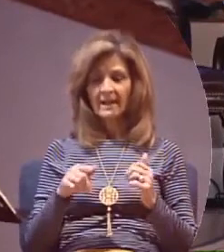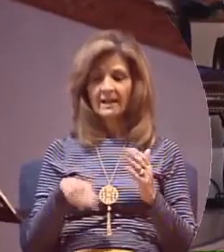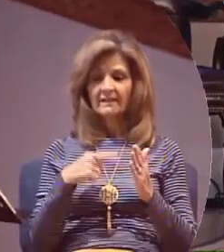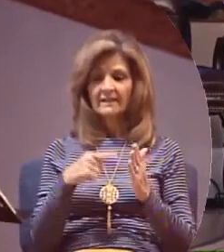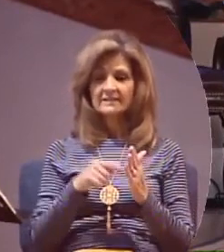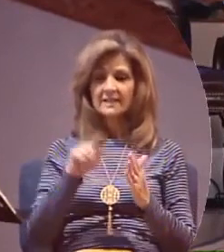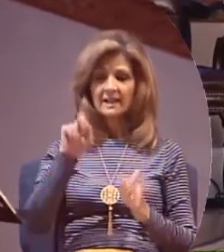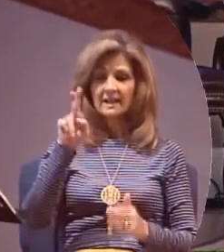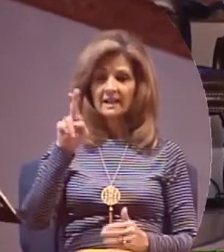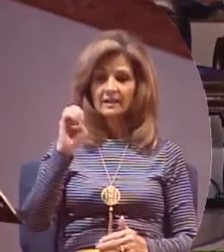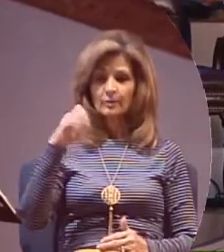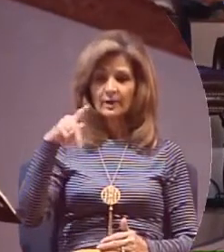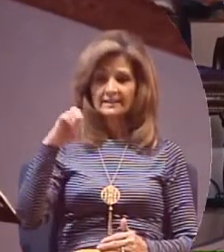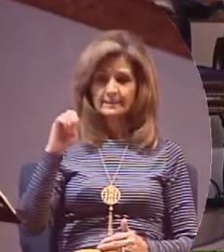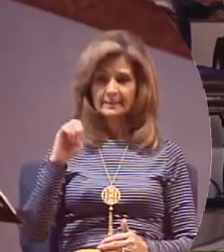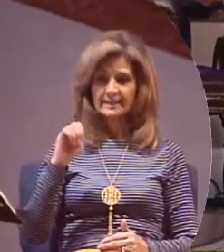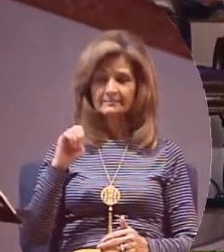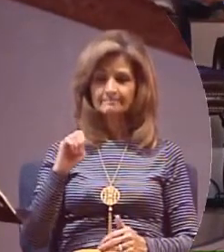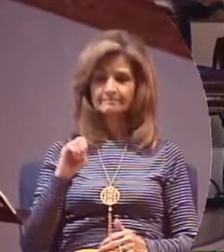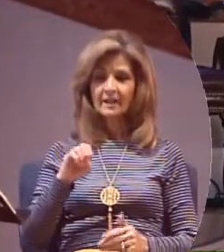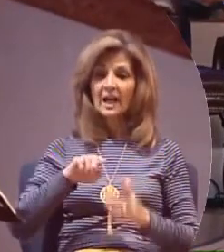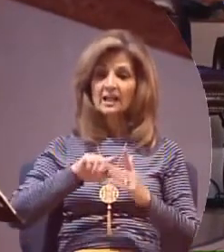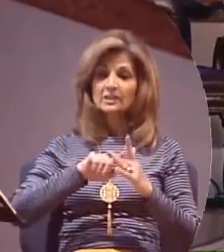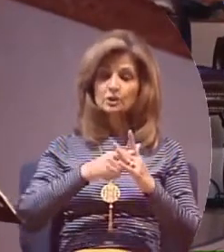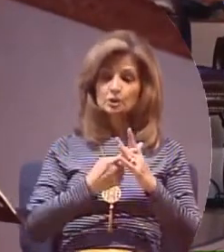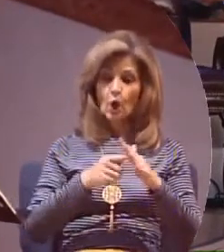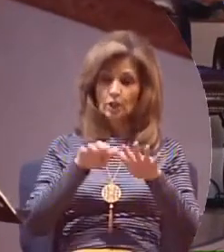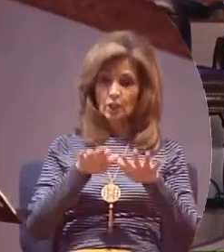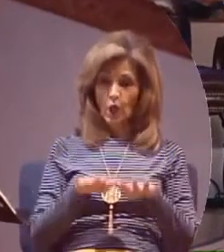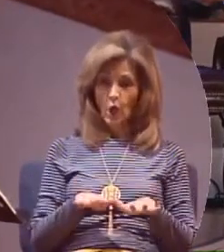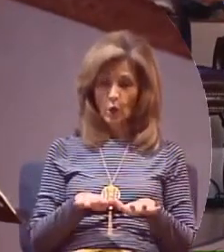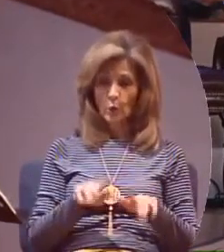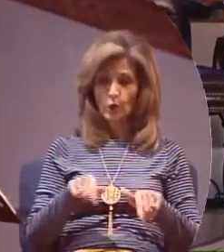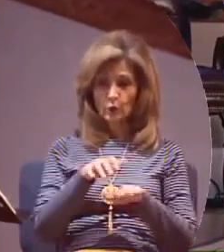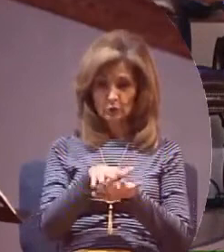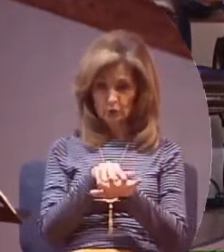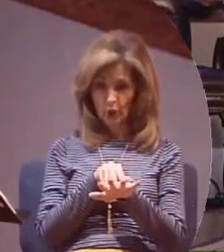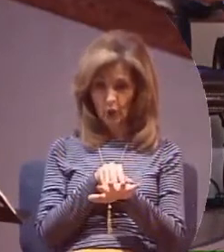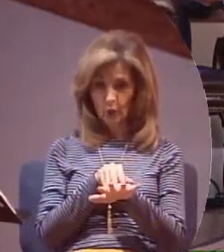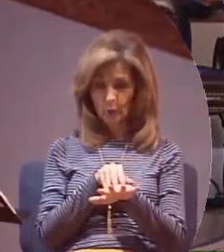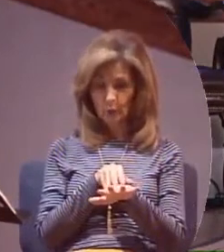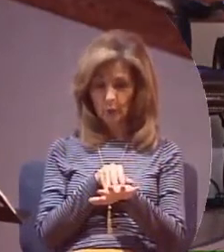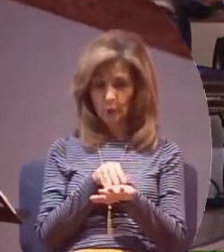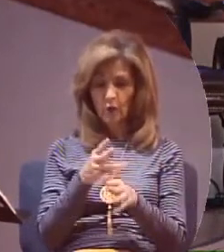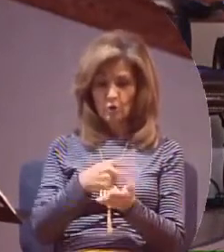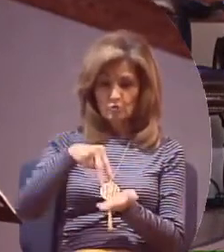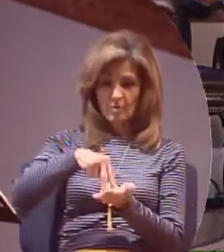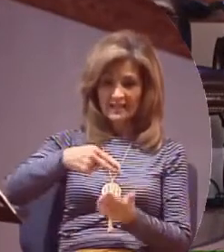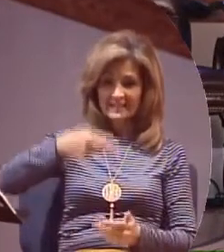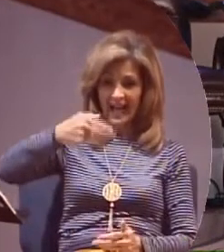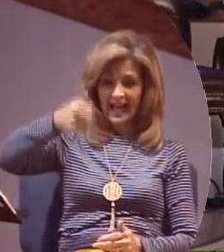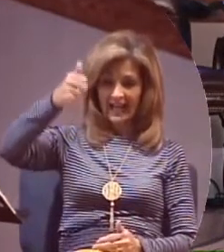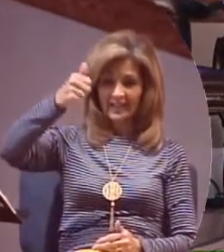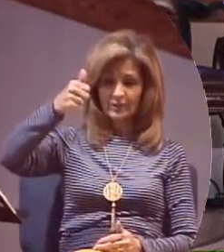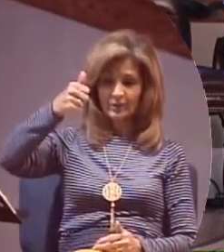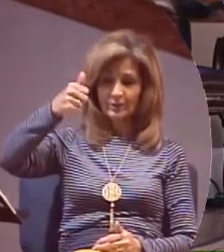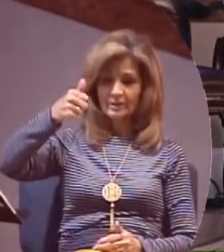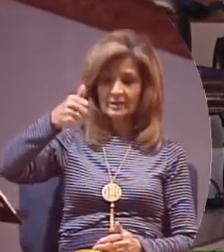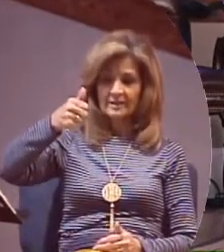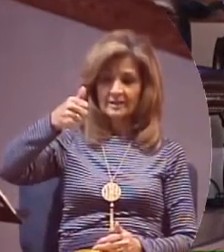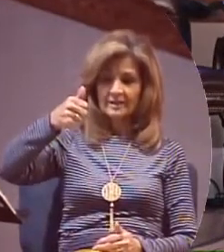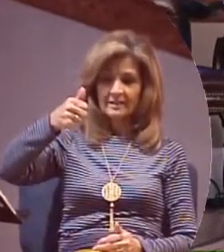done. When it comes to preaching, start low, go slow, rise higher, strike